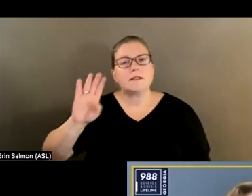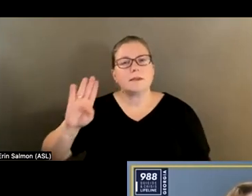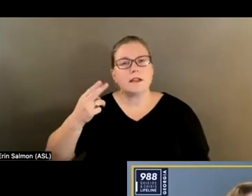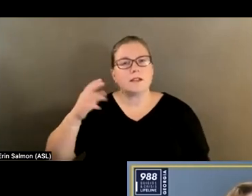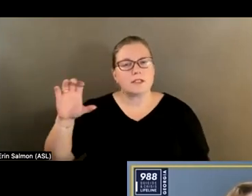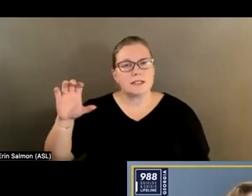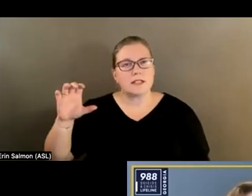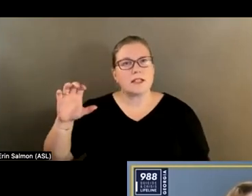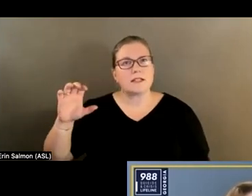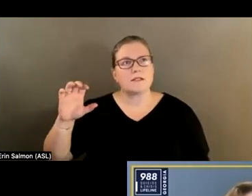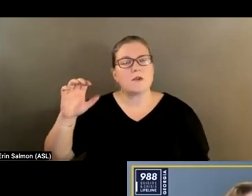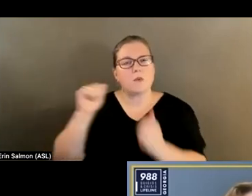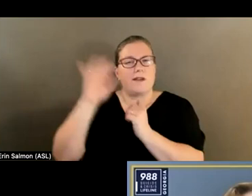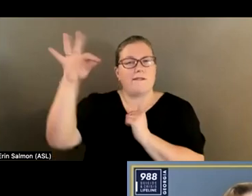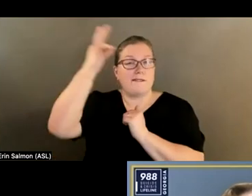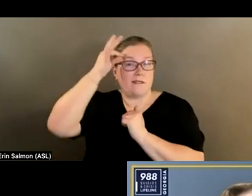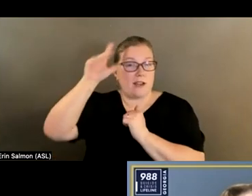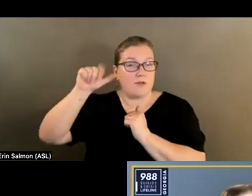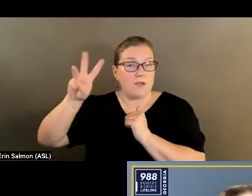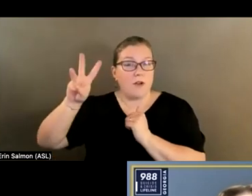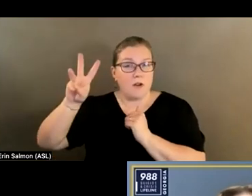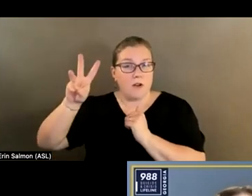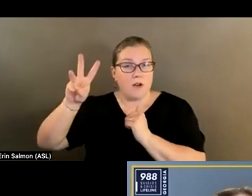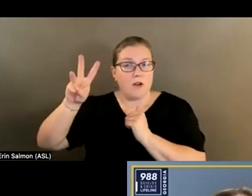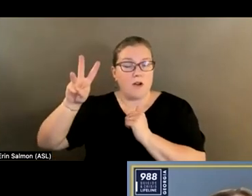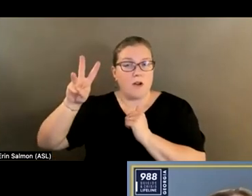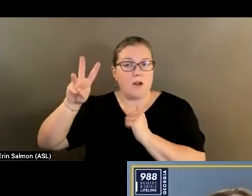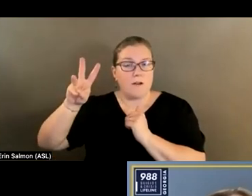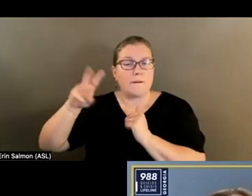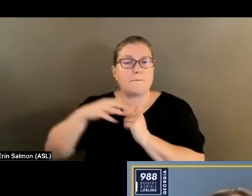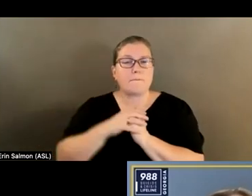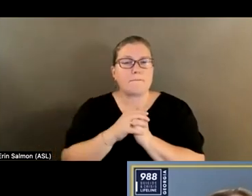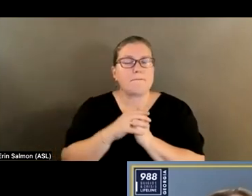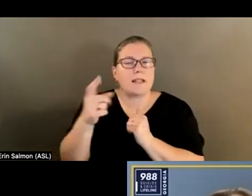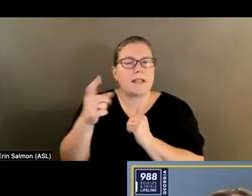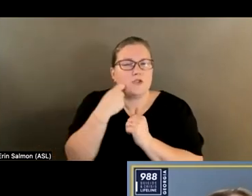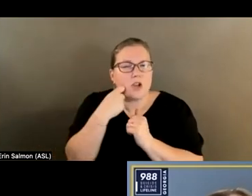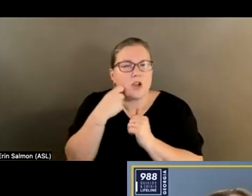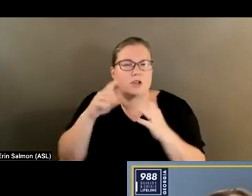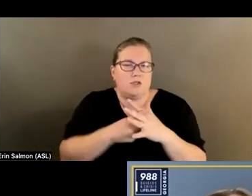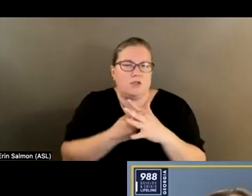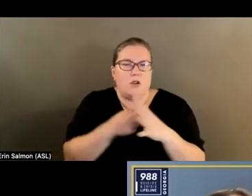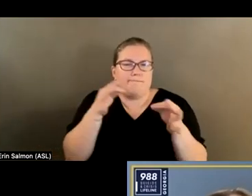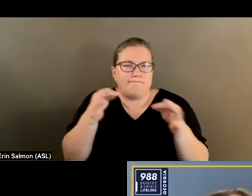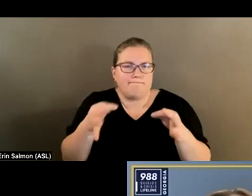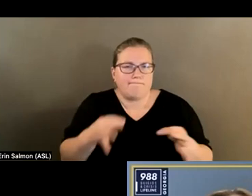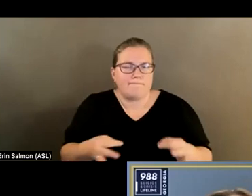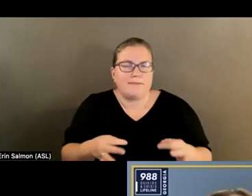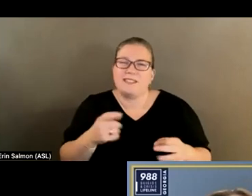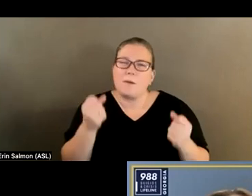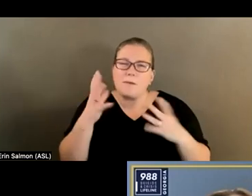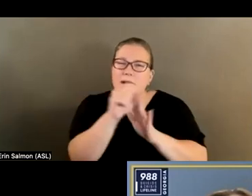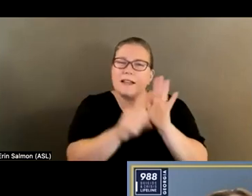CCBHCs in federal law in the teens. And so many states are just